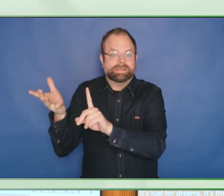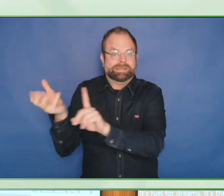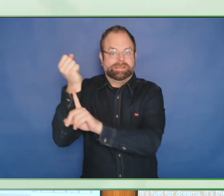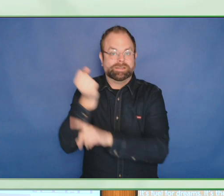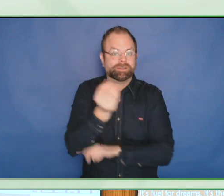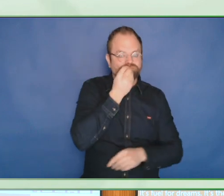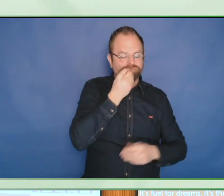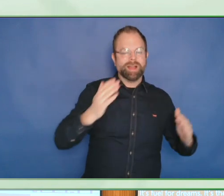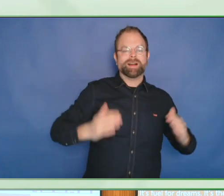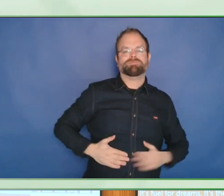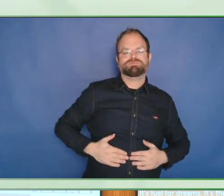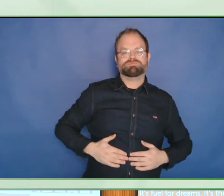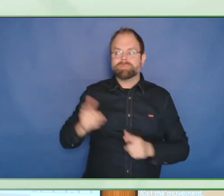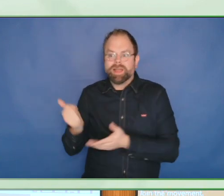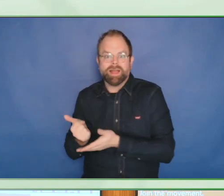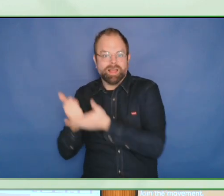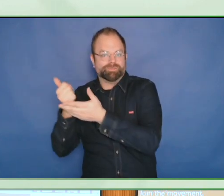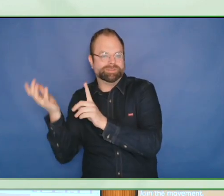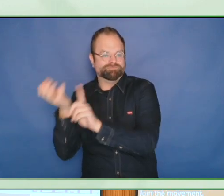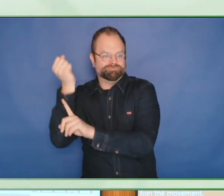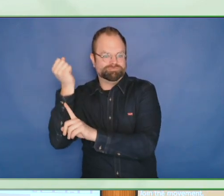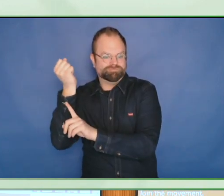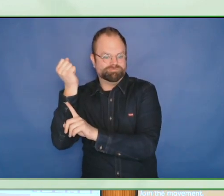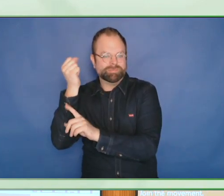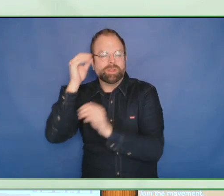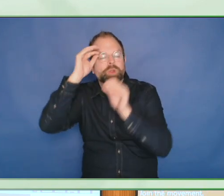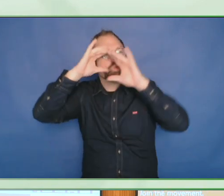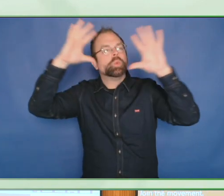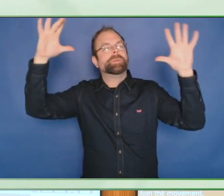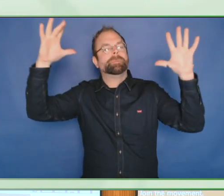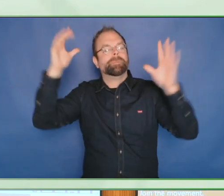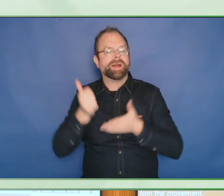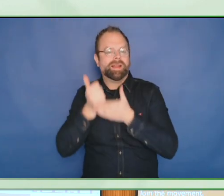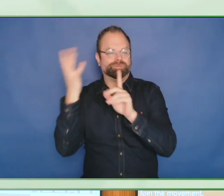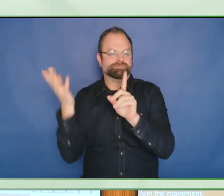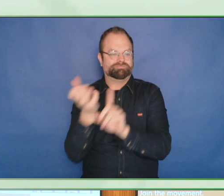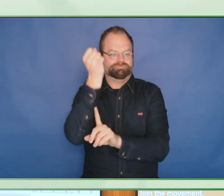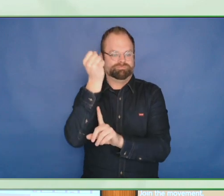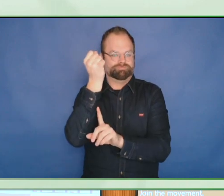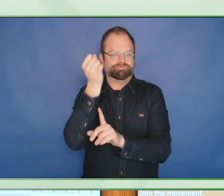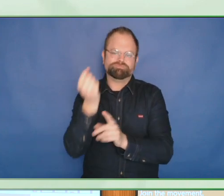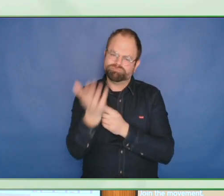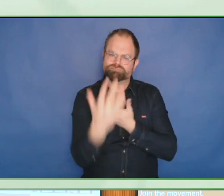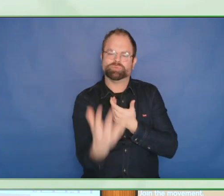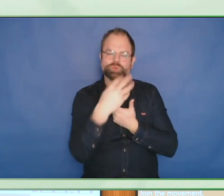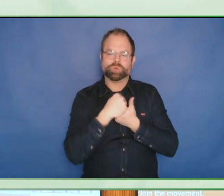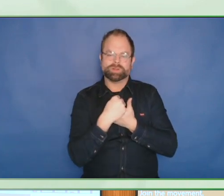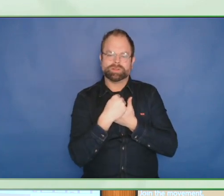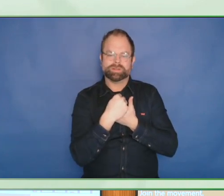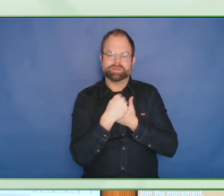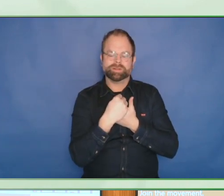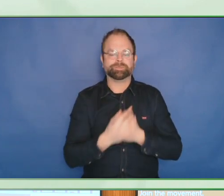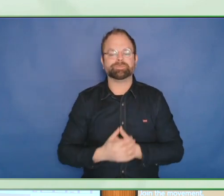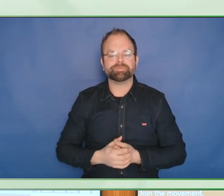That is the inspiration. I feel so proud of Valeria, and I